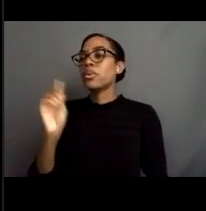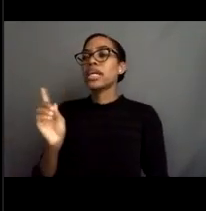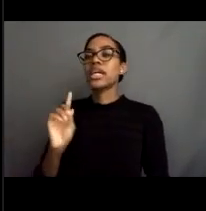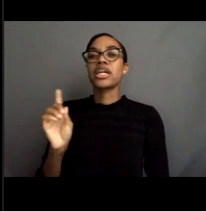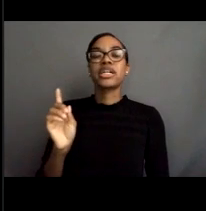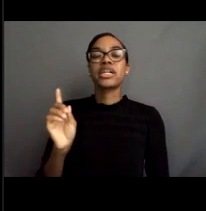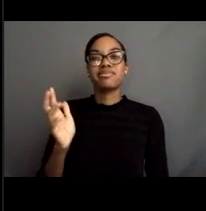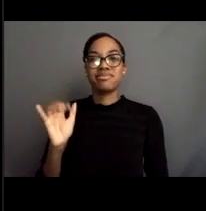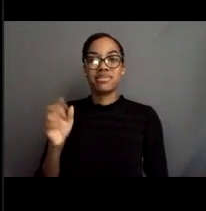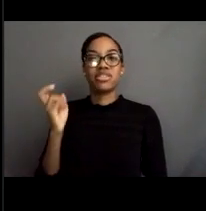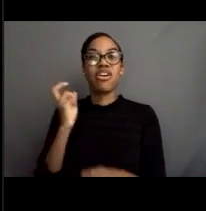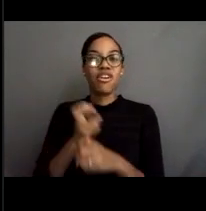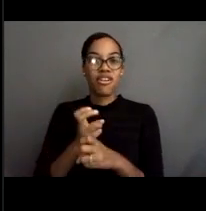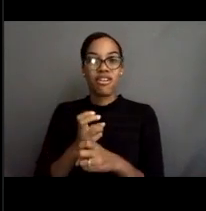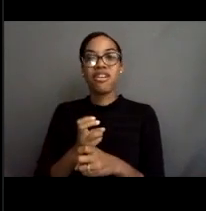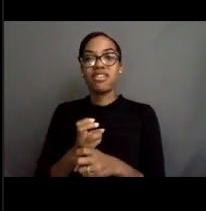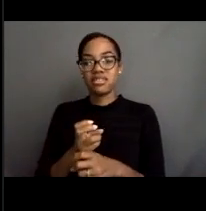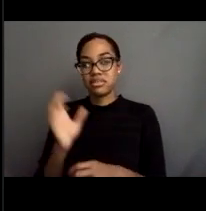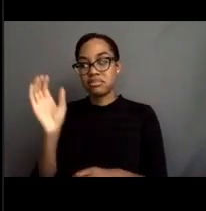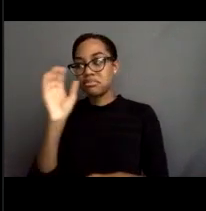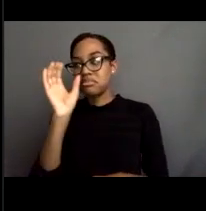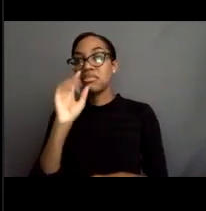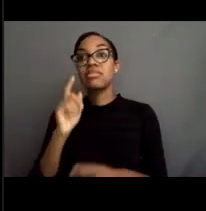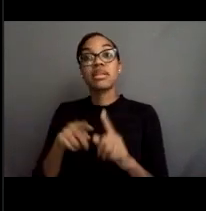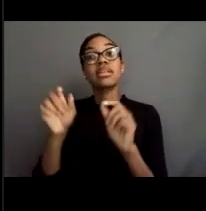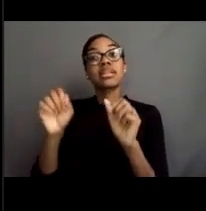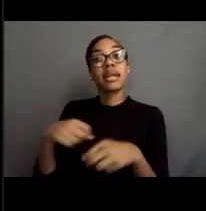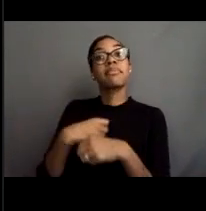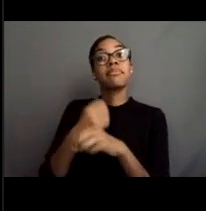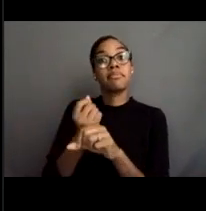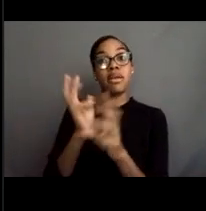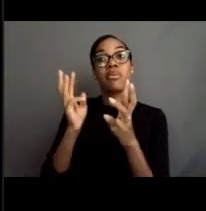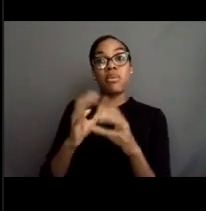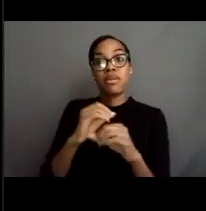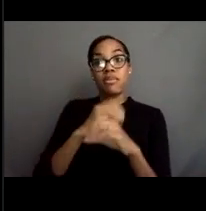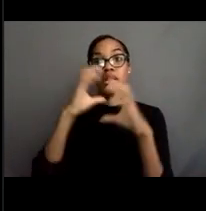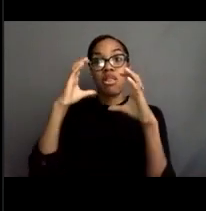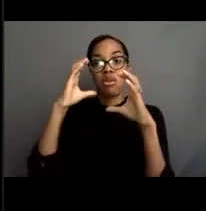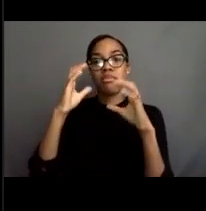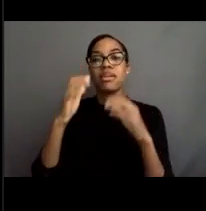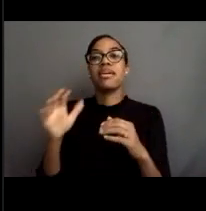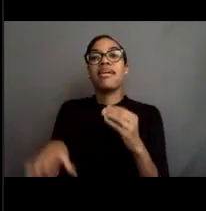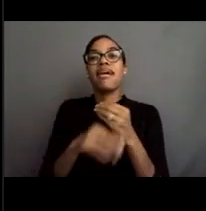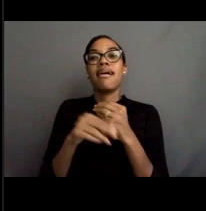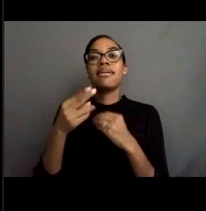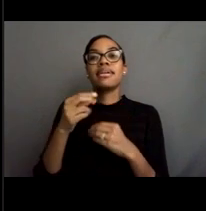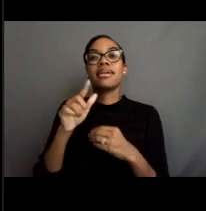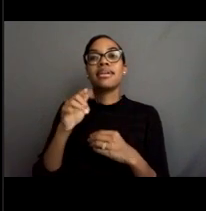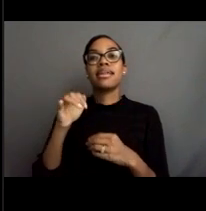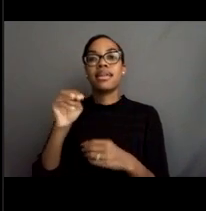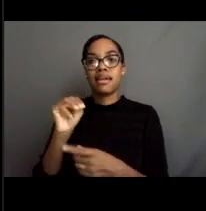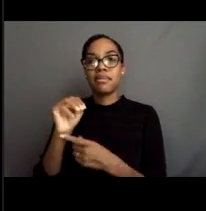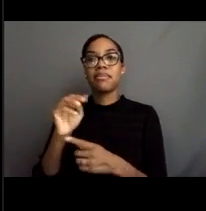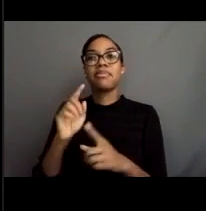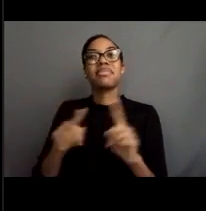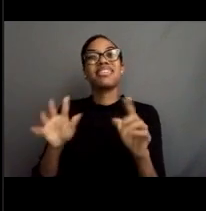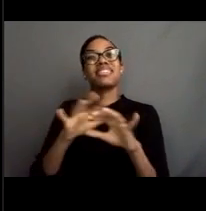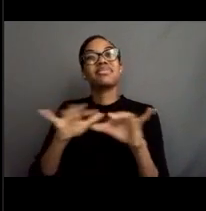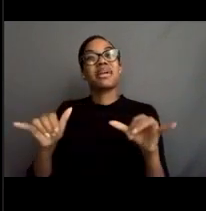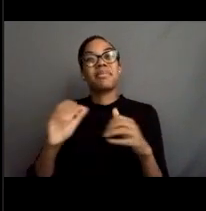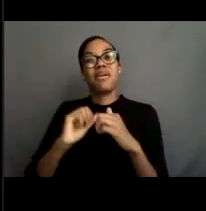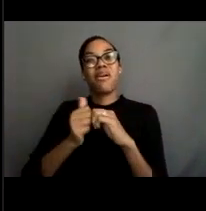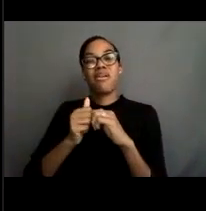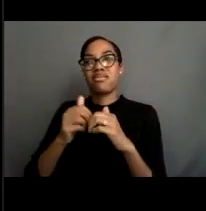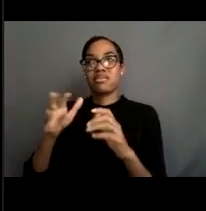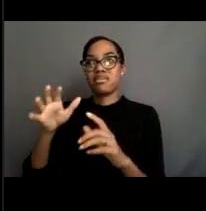got. But you can kind of make your own weather balloon, just by blowing up a balloon with some helium and tying something to it and let it go. But it's hard